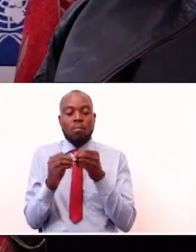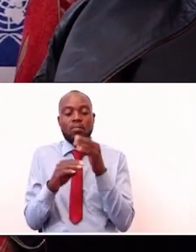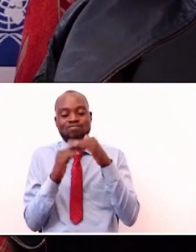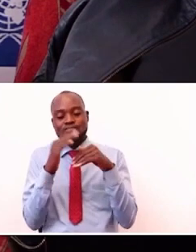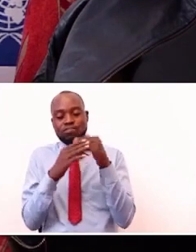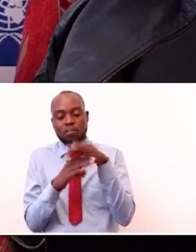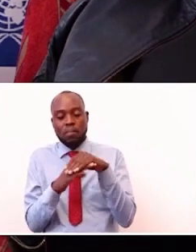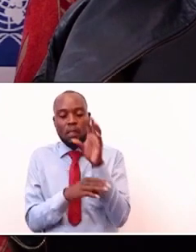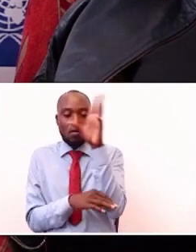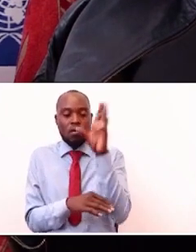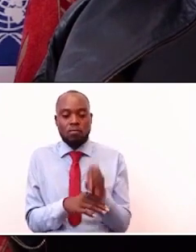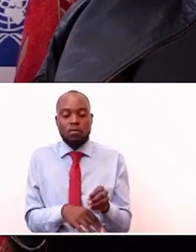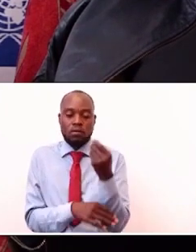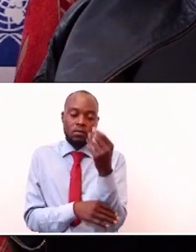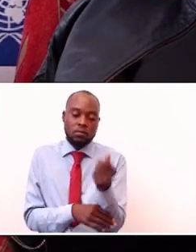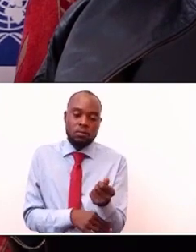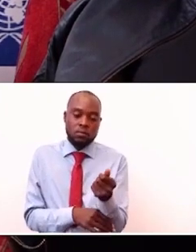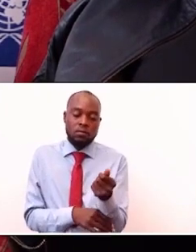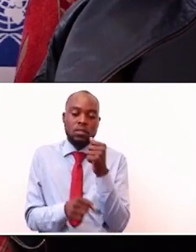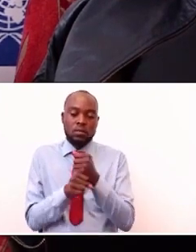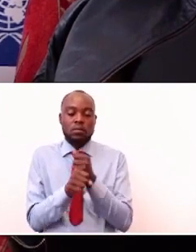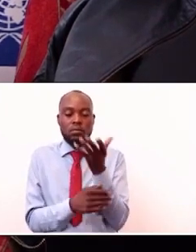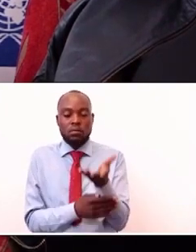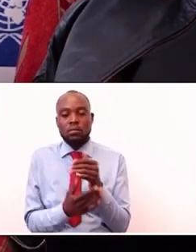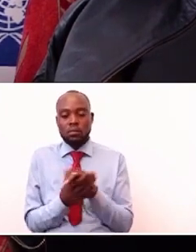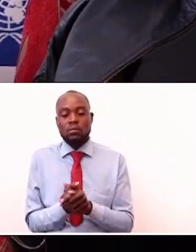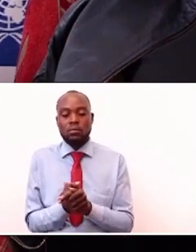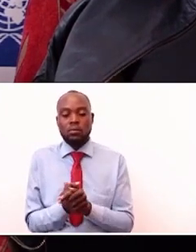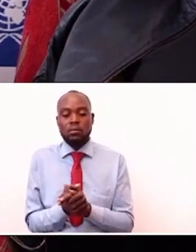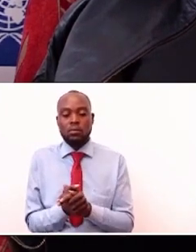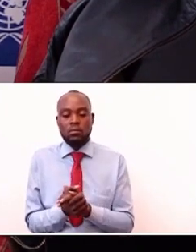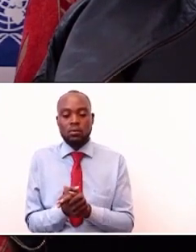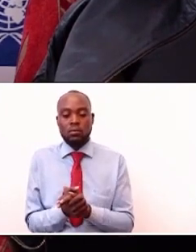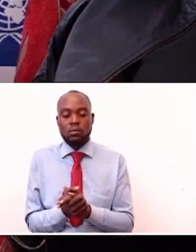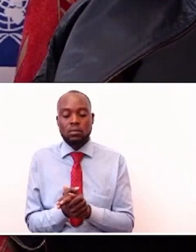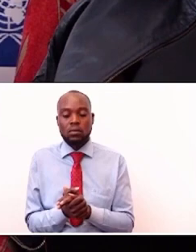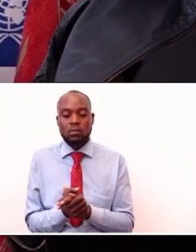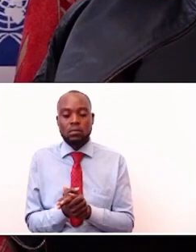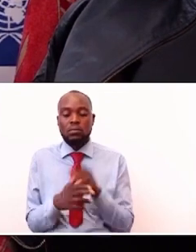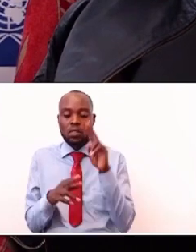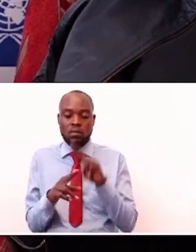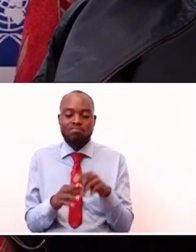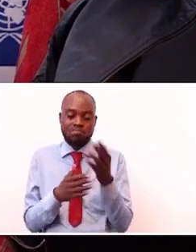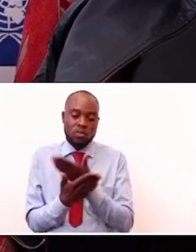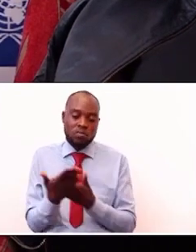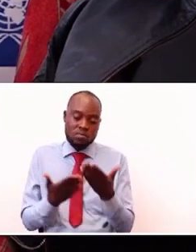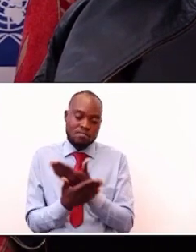the African financial architecture should be cognizant of this conversation we're having about digitalization and the